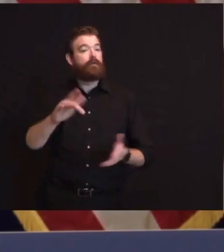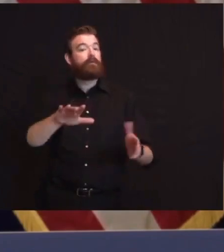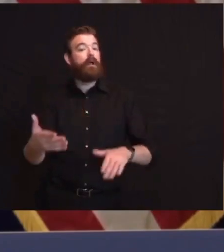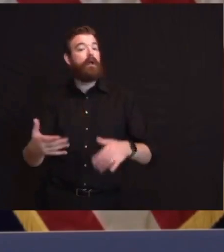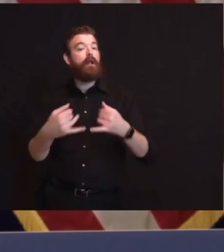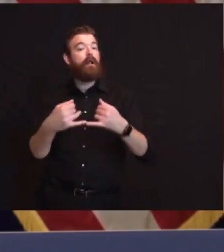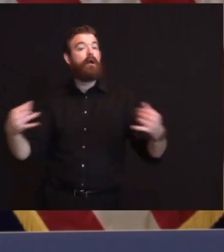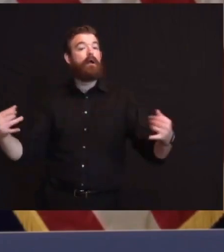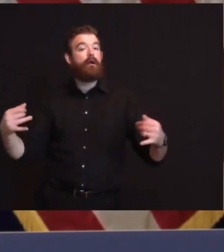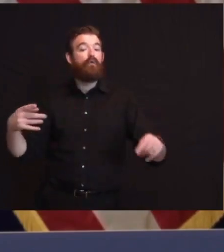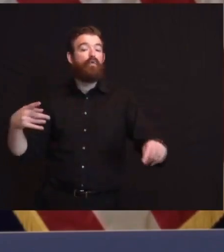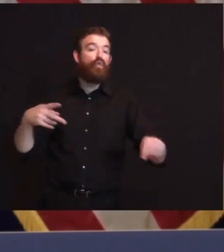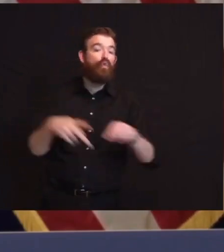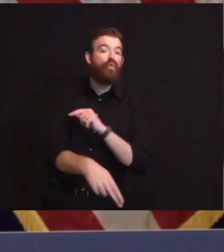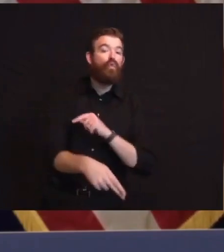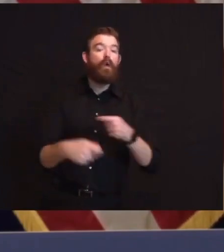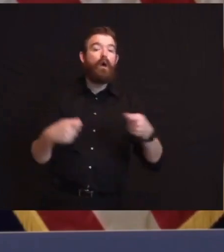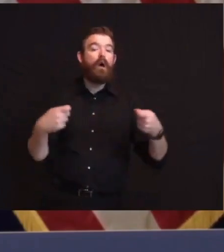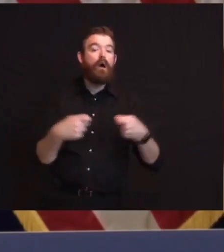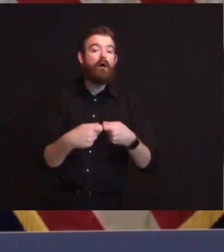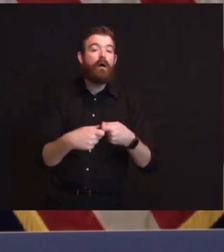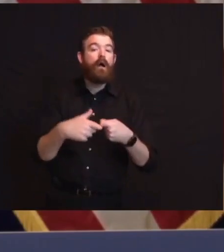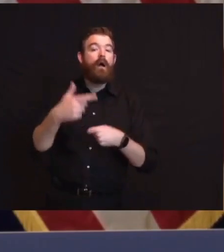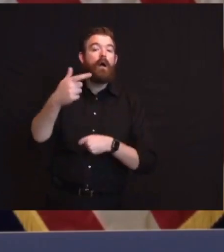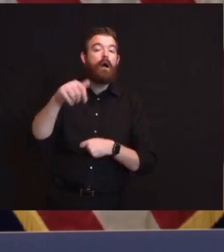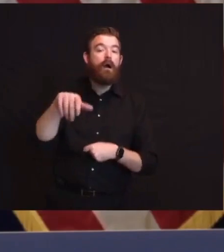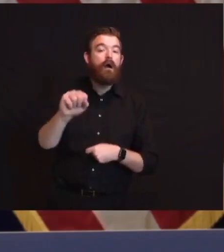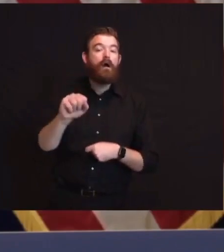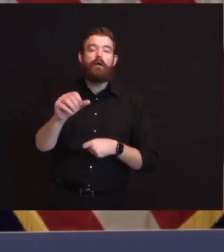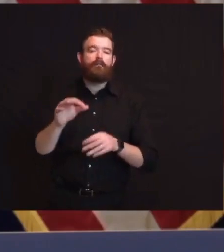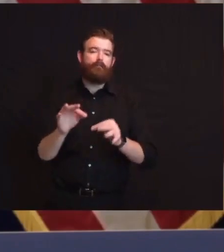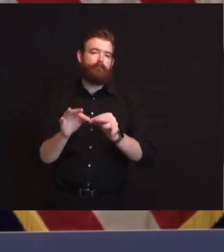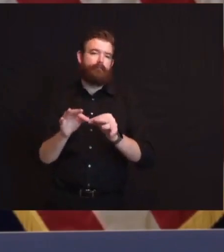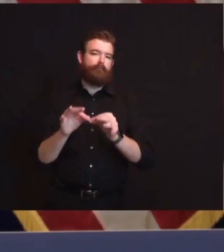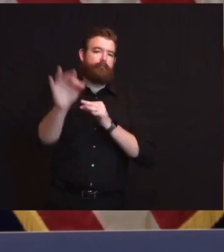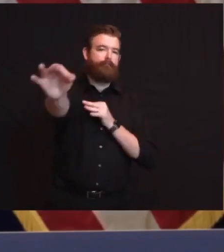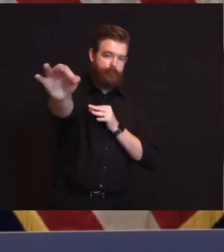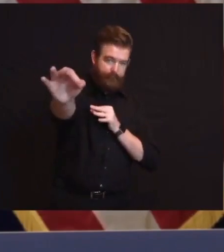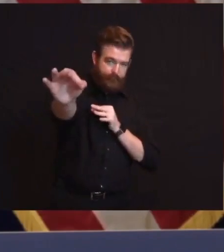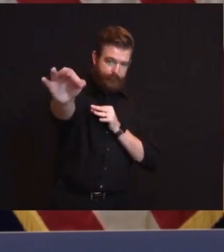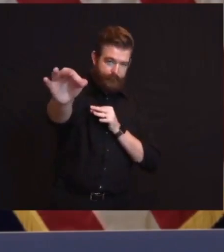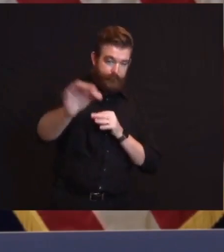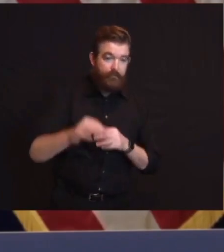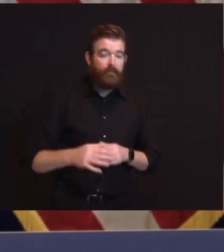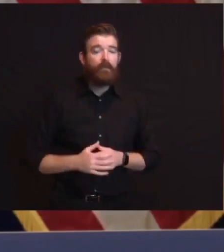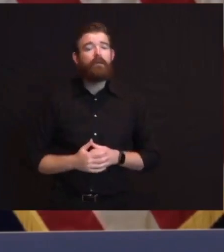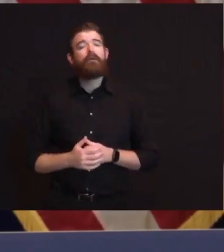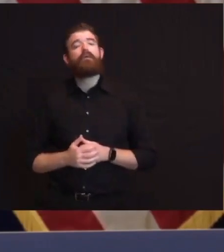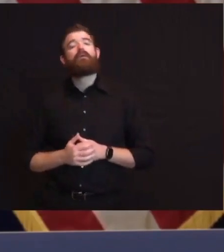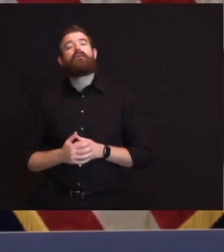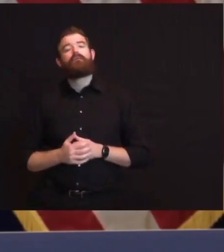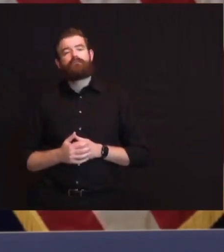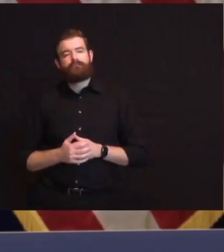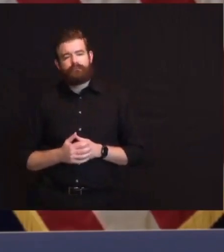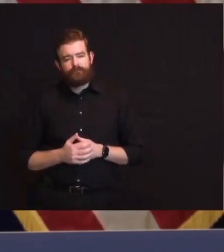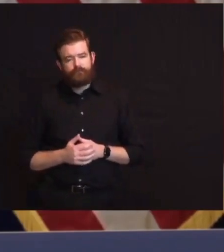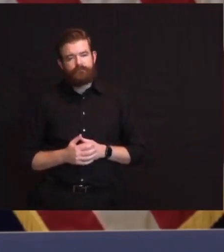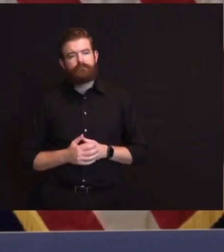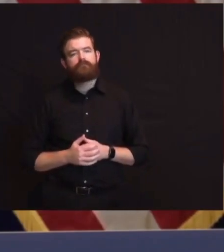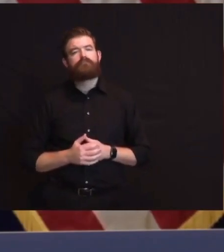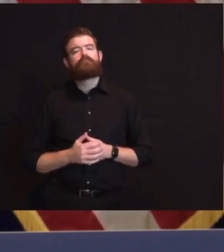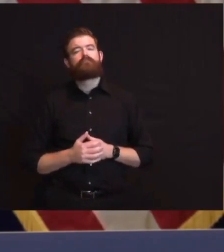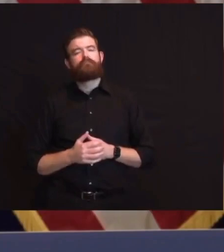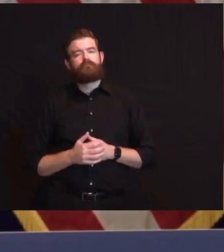about. One of the ways that we have tried to ease the situation for residents who